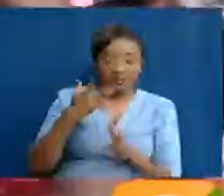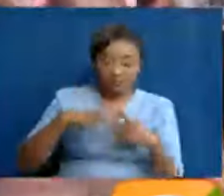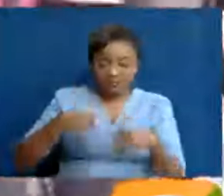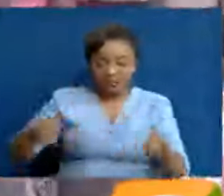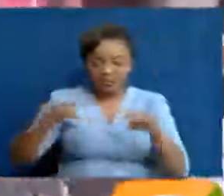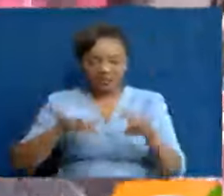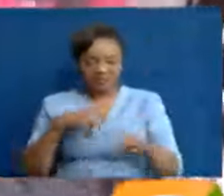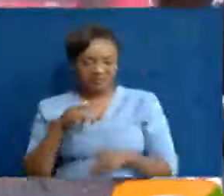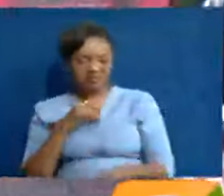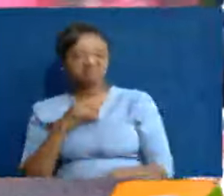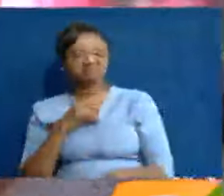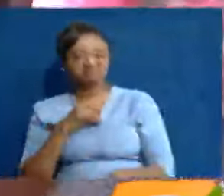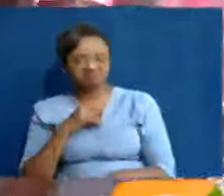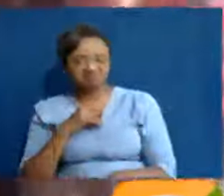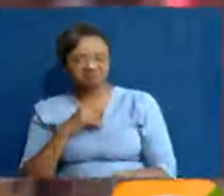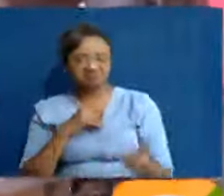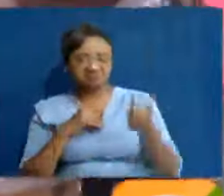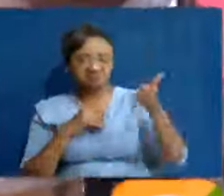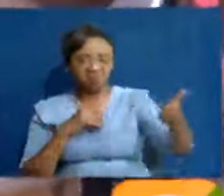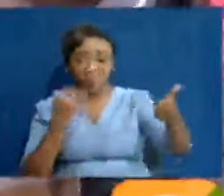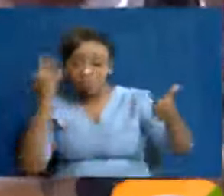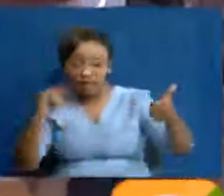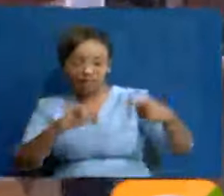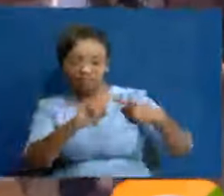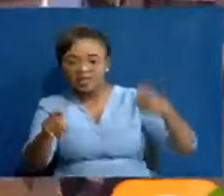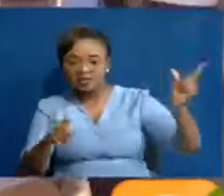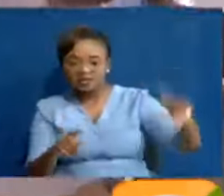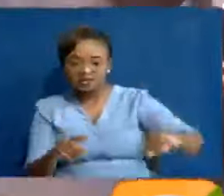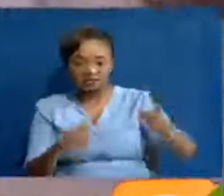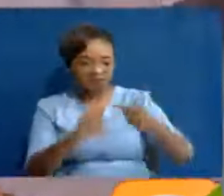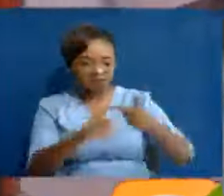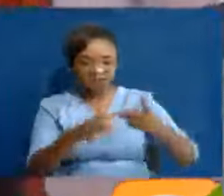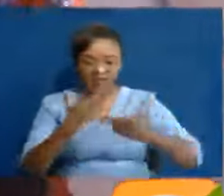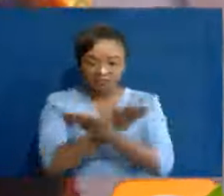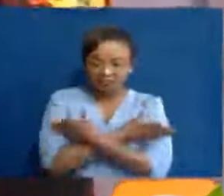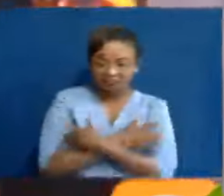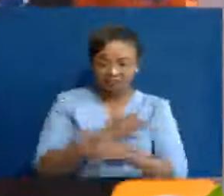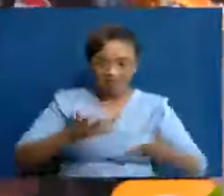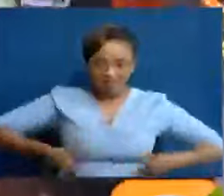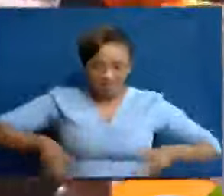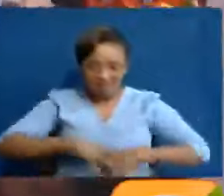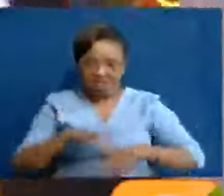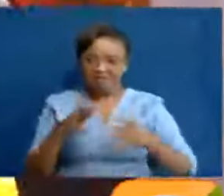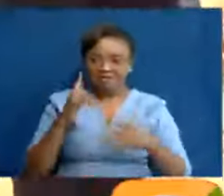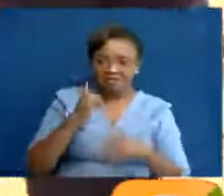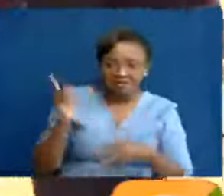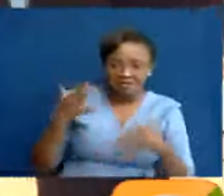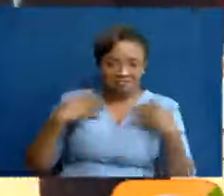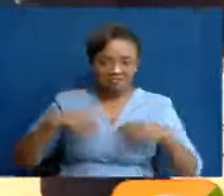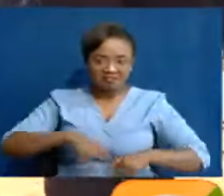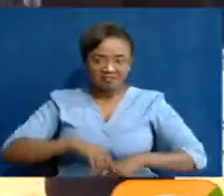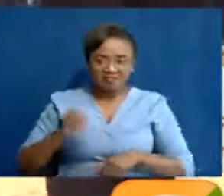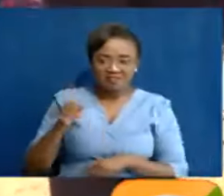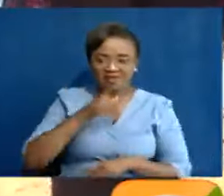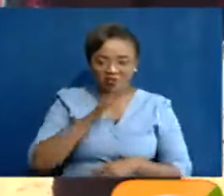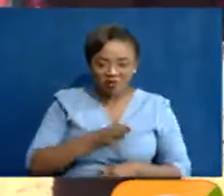confidence with the new affordable Pepsi products, including branded merchandise for women who brave the